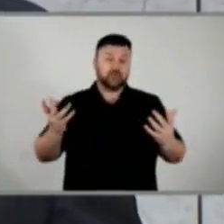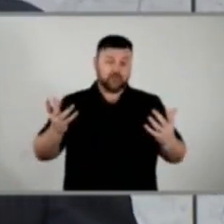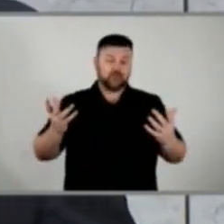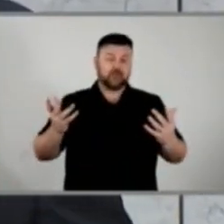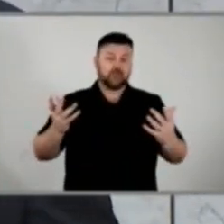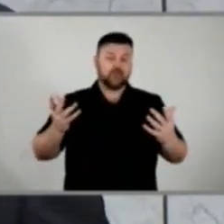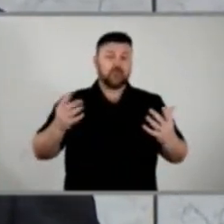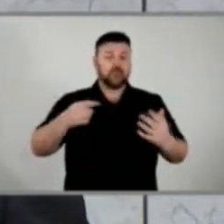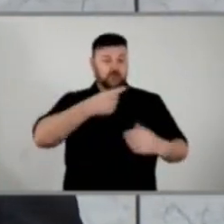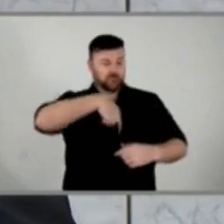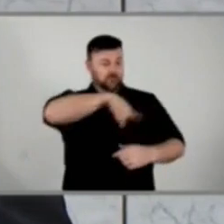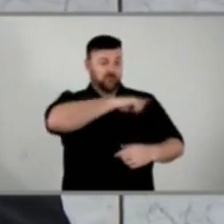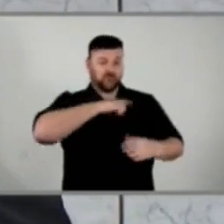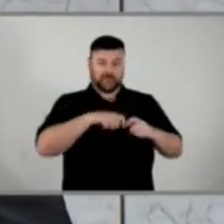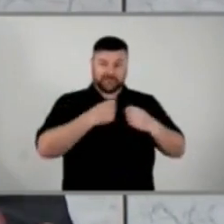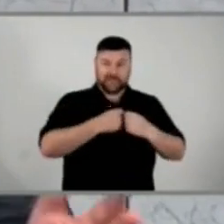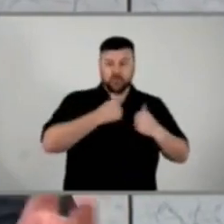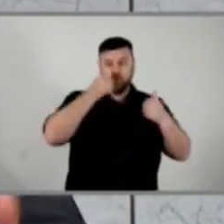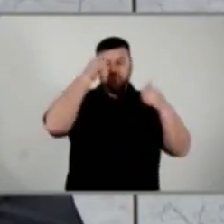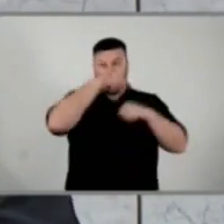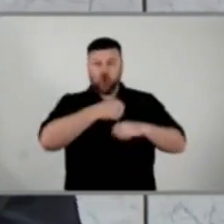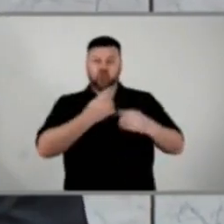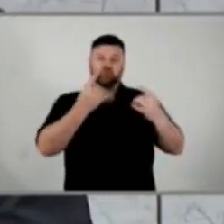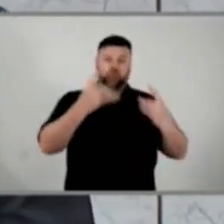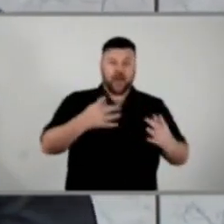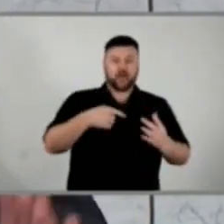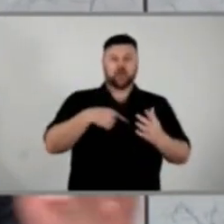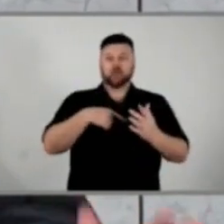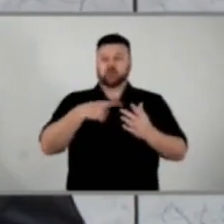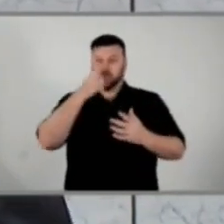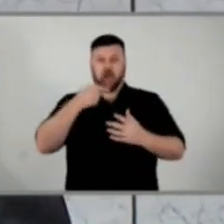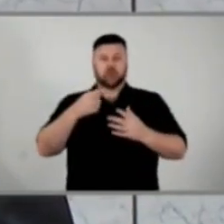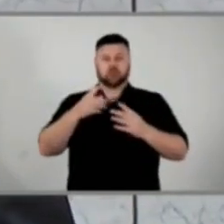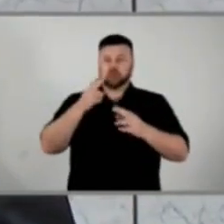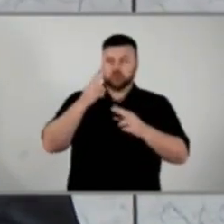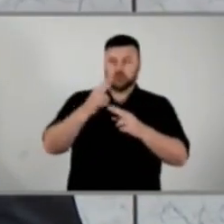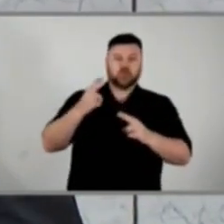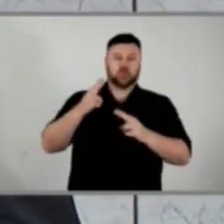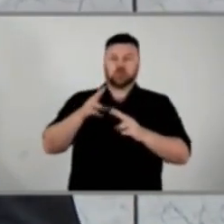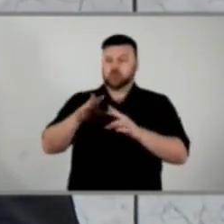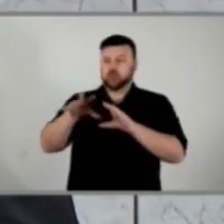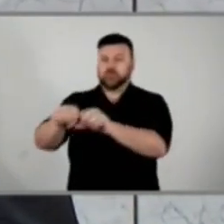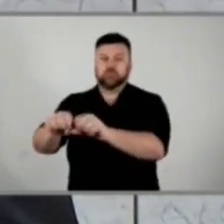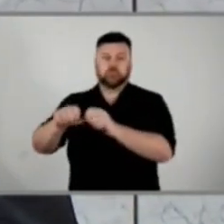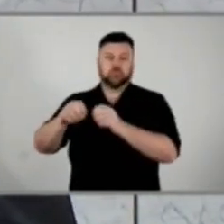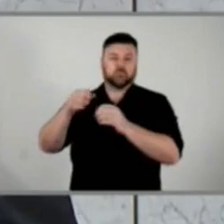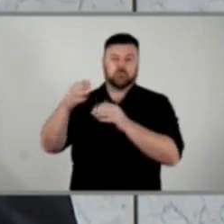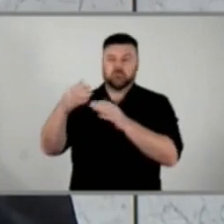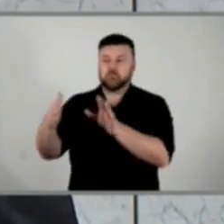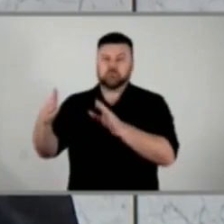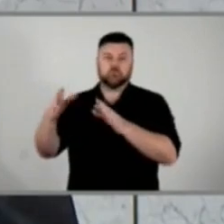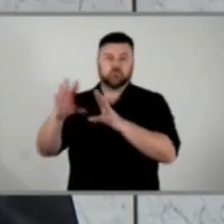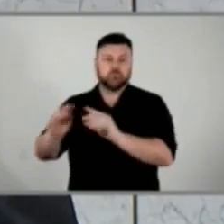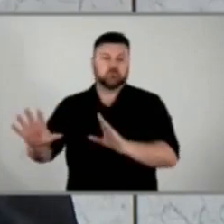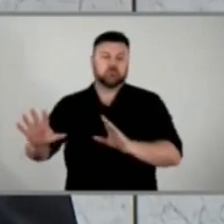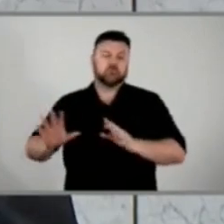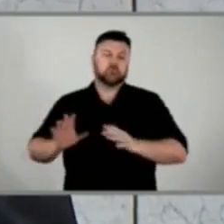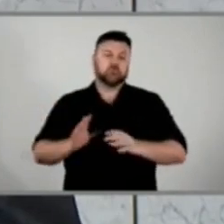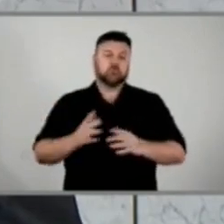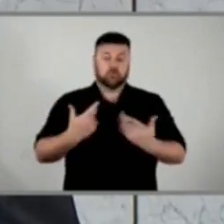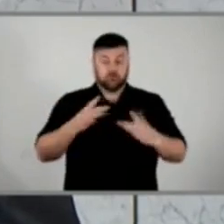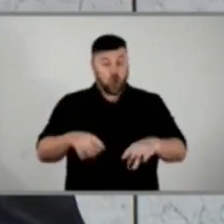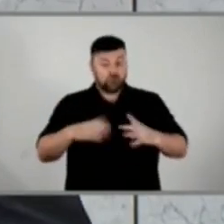then we can have confidence that we can move quickly, as indeed New South Wales has done on so many occasions, to ensure that outbreak can be